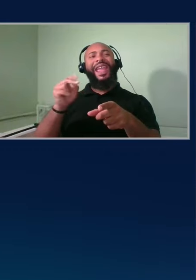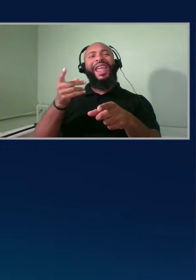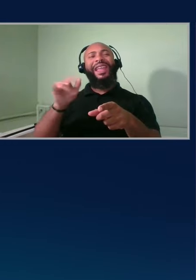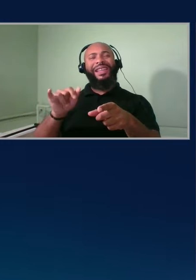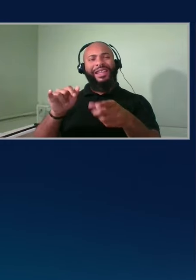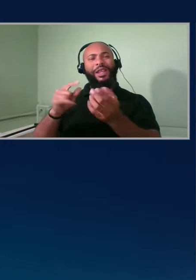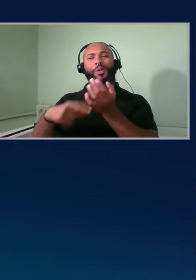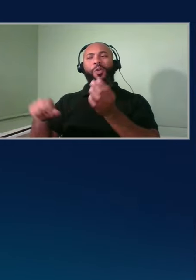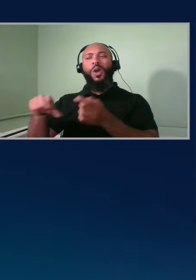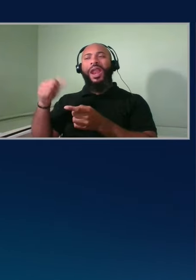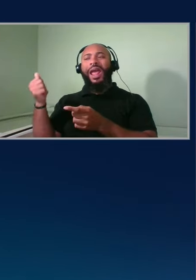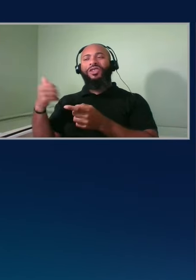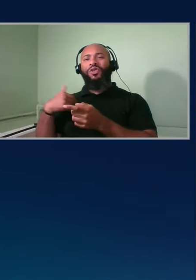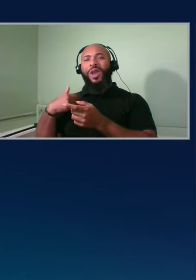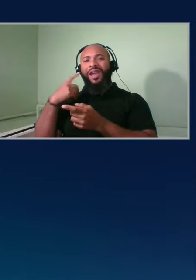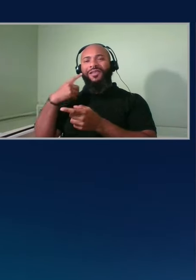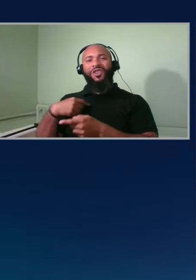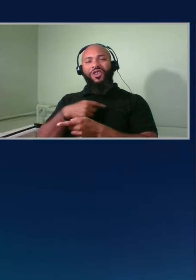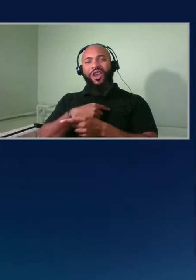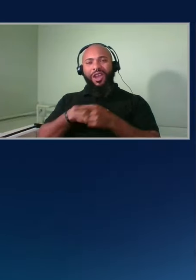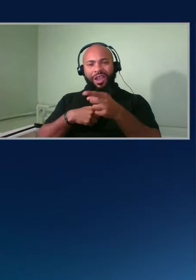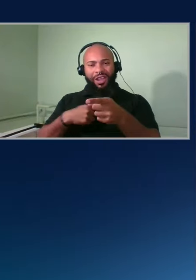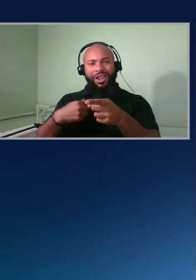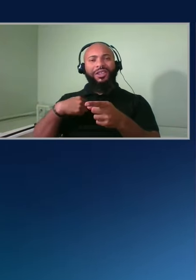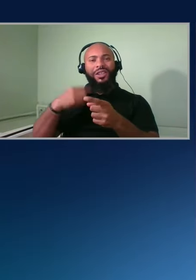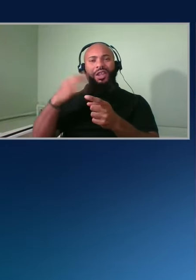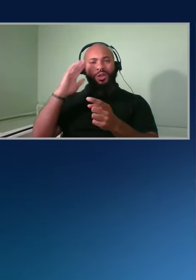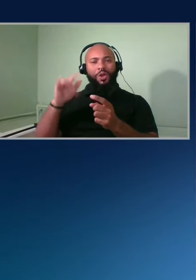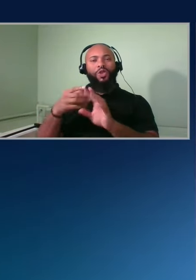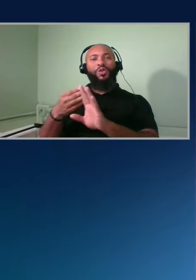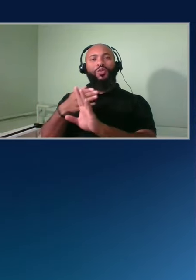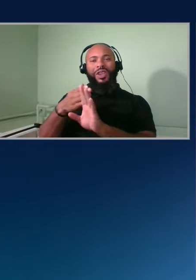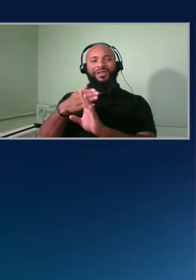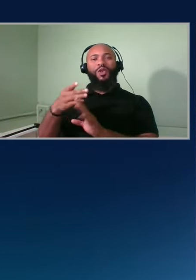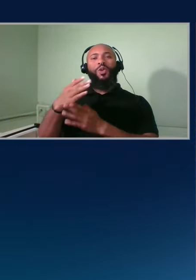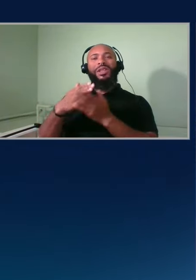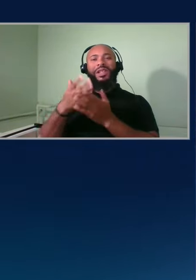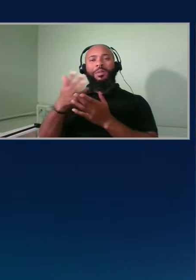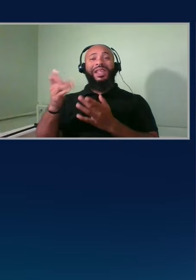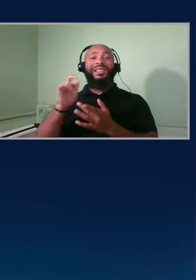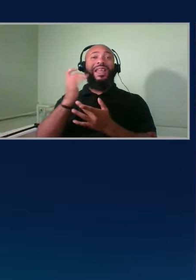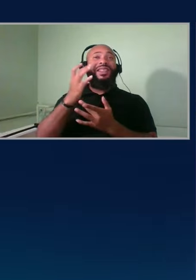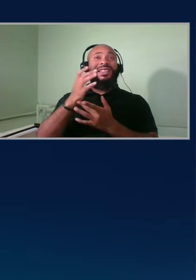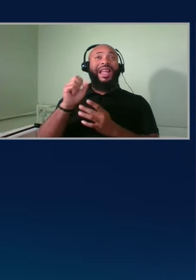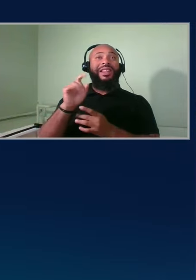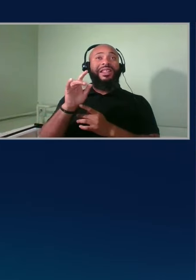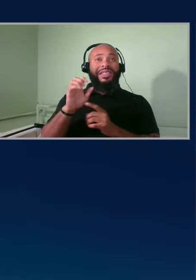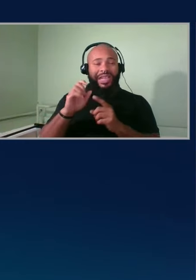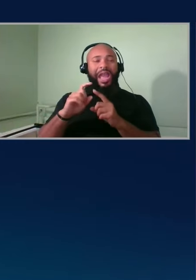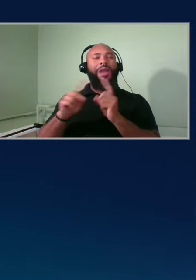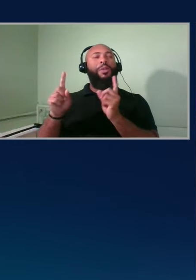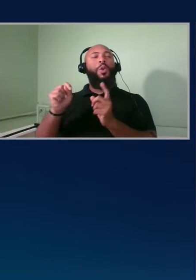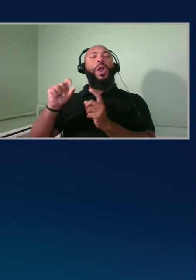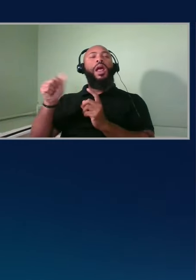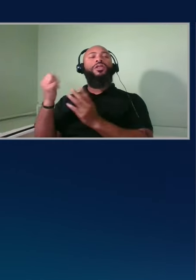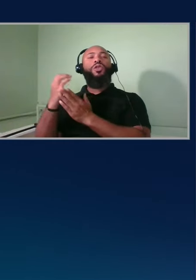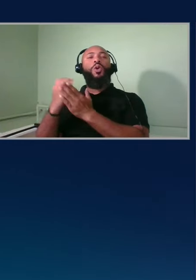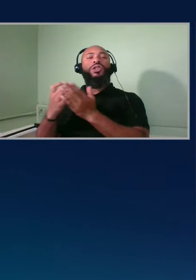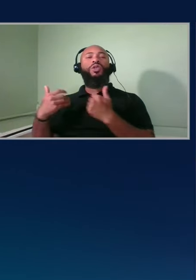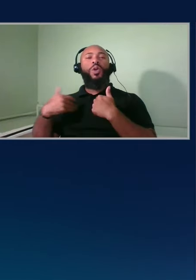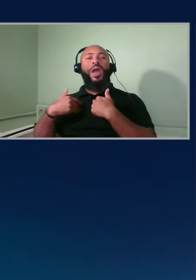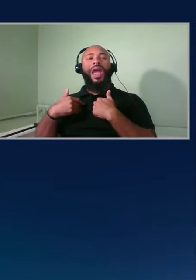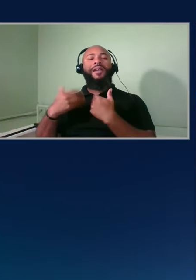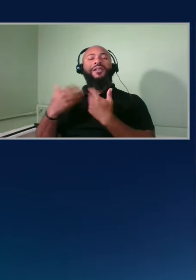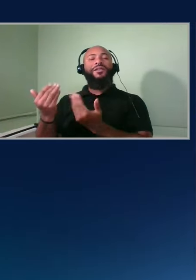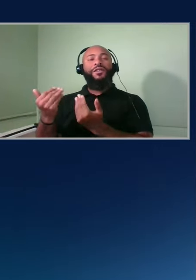course you're previewing that there's, the technical side of the house, but there's other courses as well. Yeah, so coming soon is, like